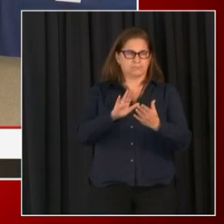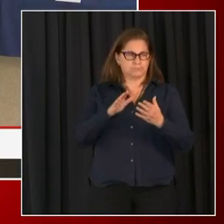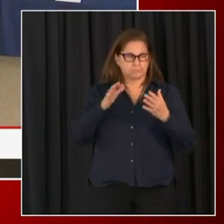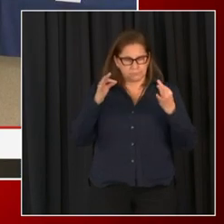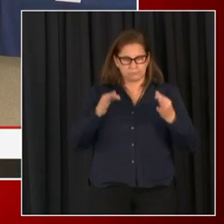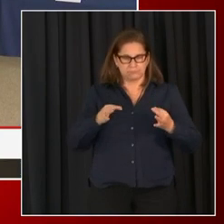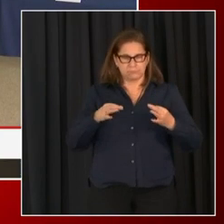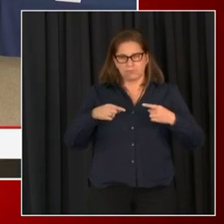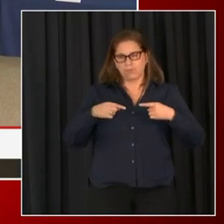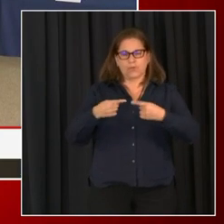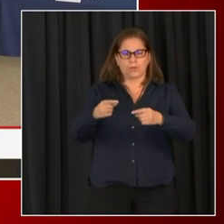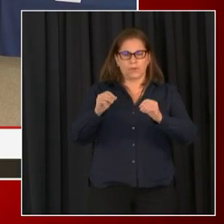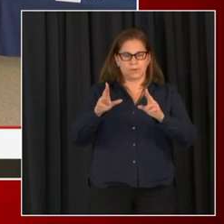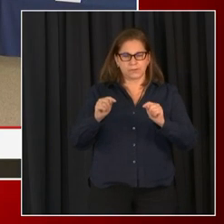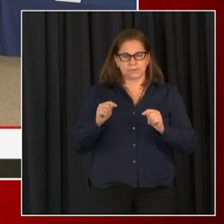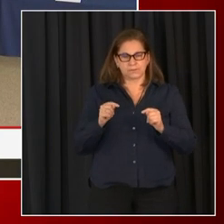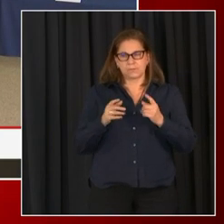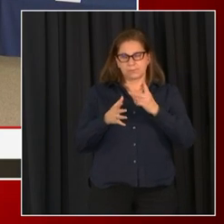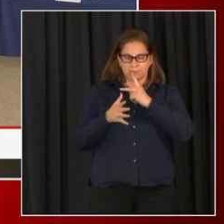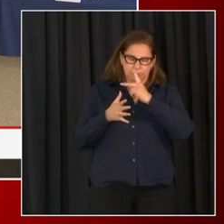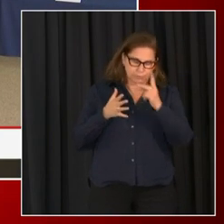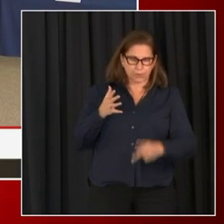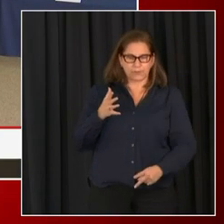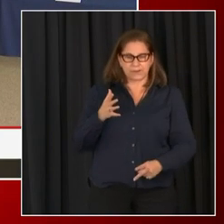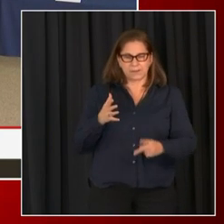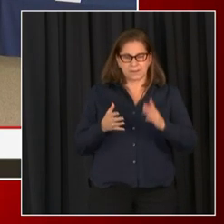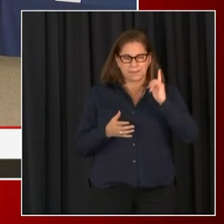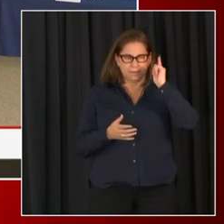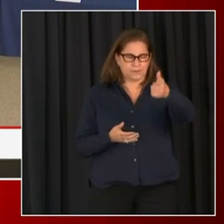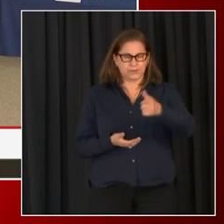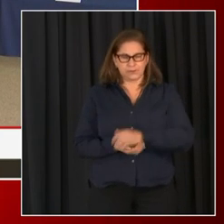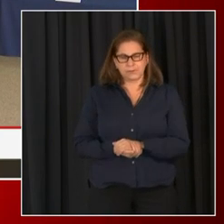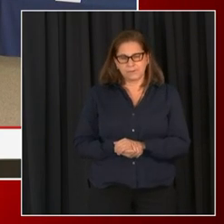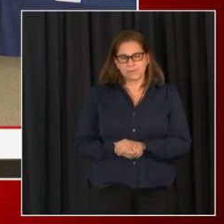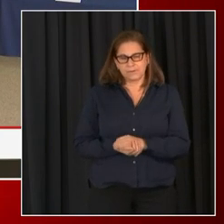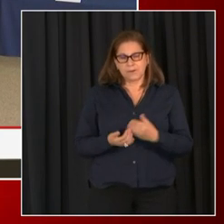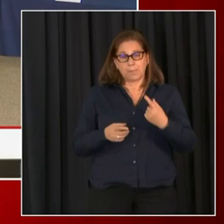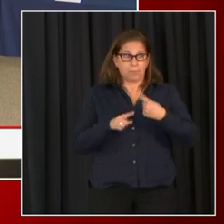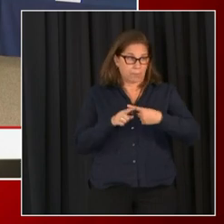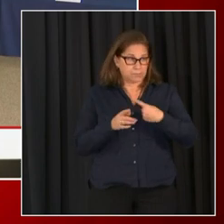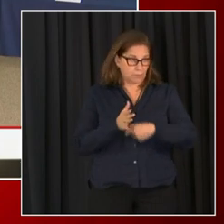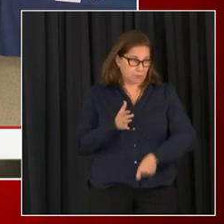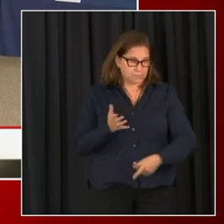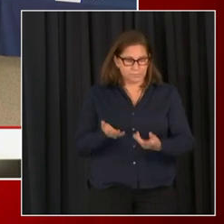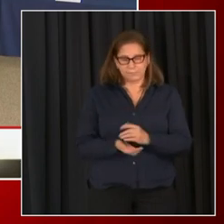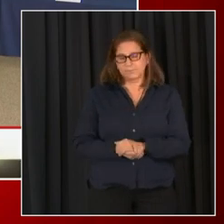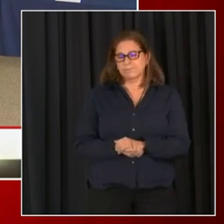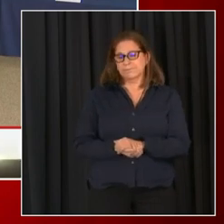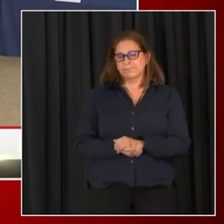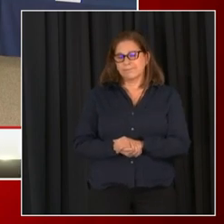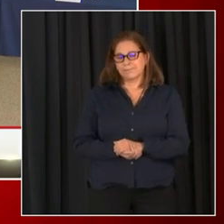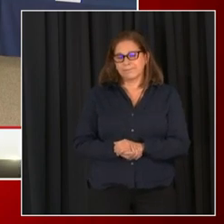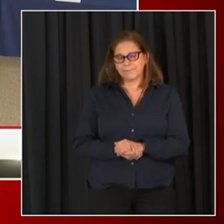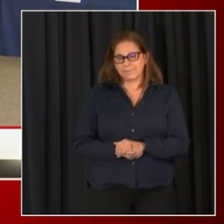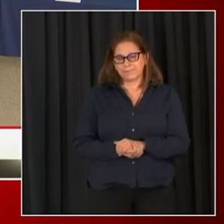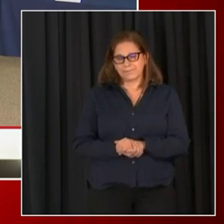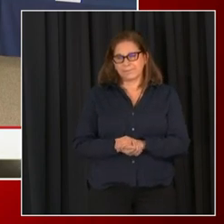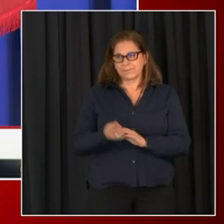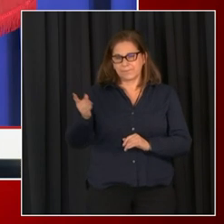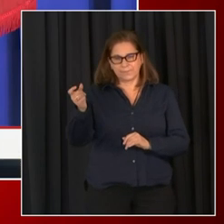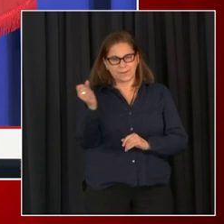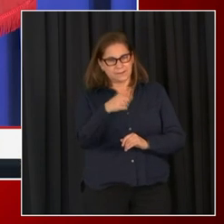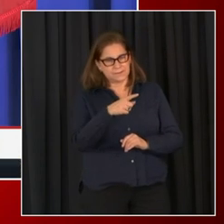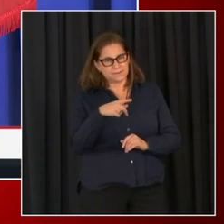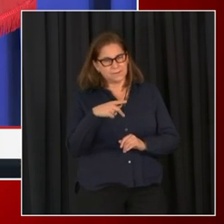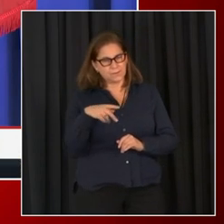question and then I'm done? The Washington Teachers Union has put out their requests for reopening schools. Do you think that their demands